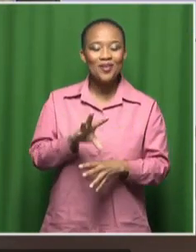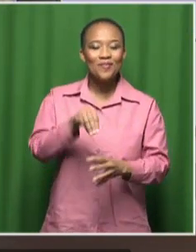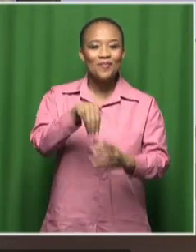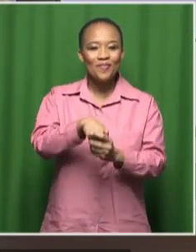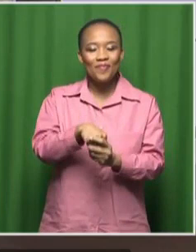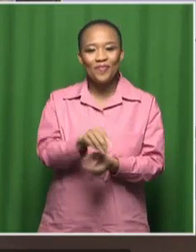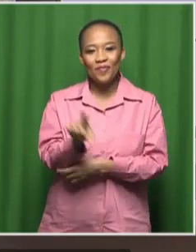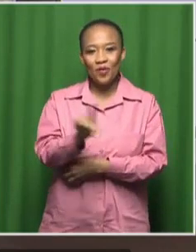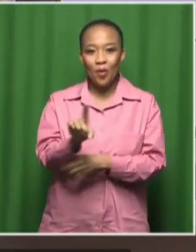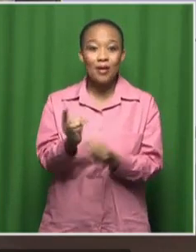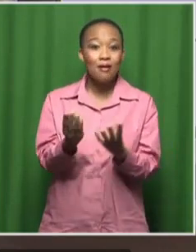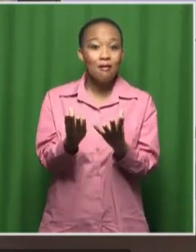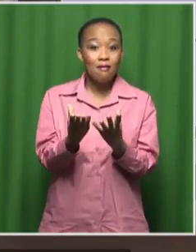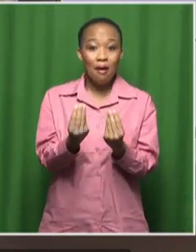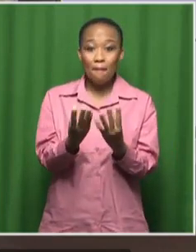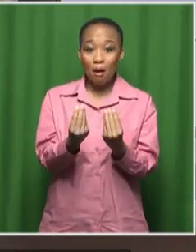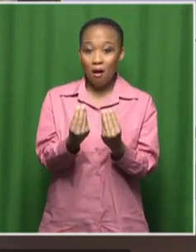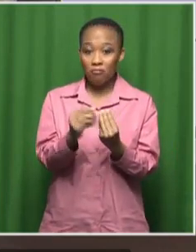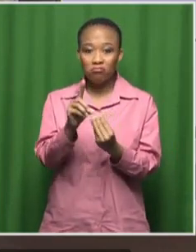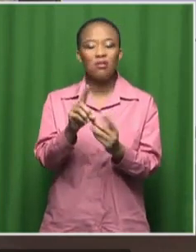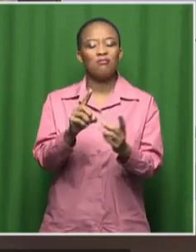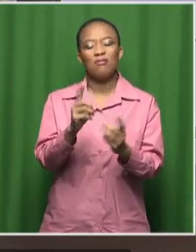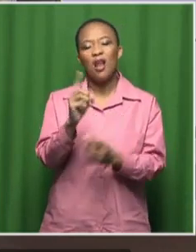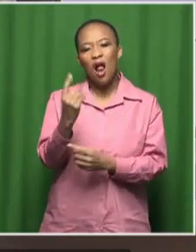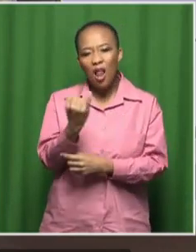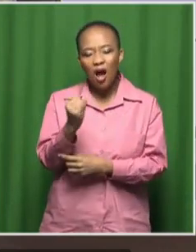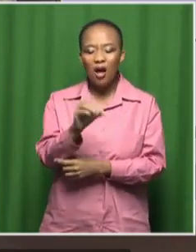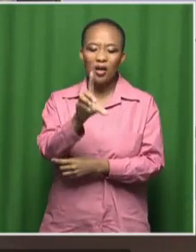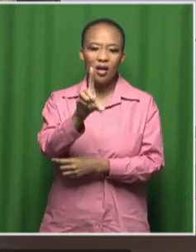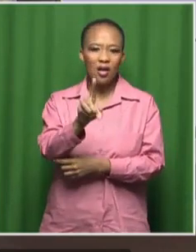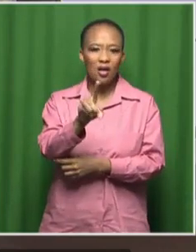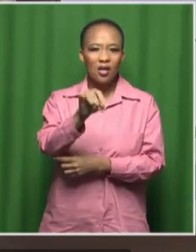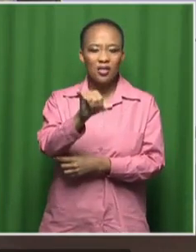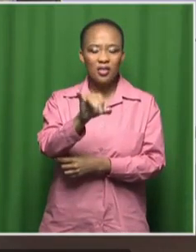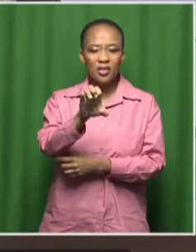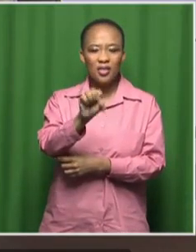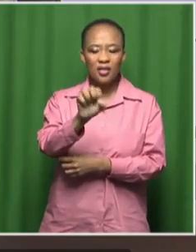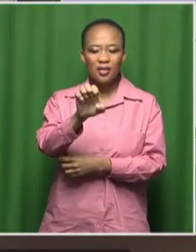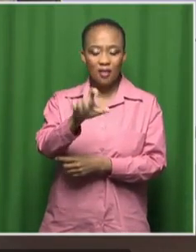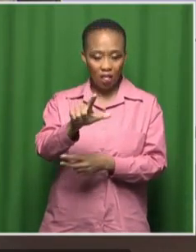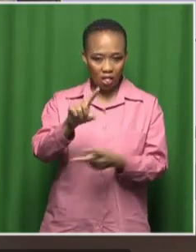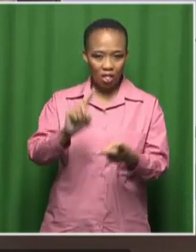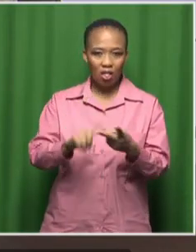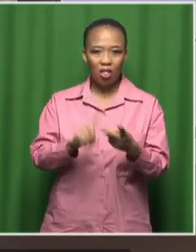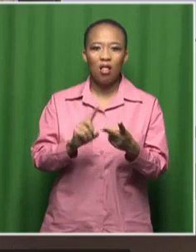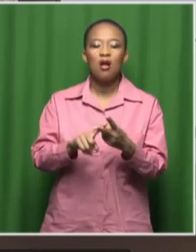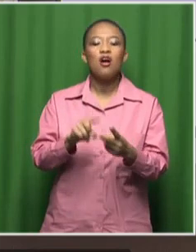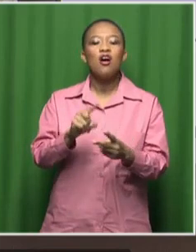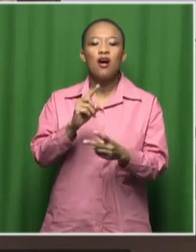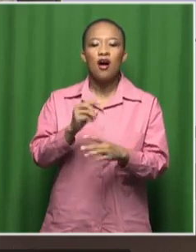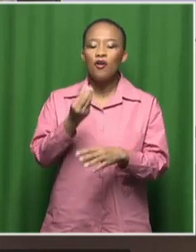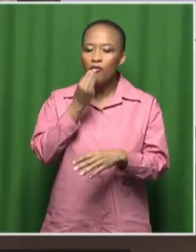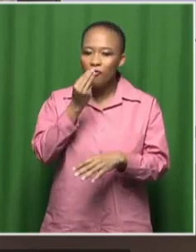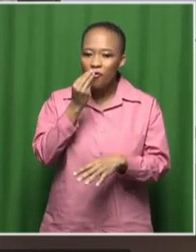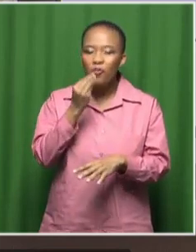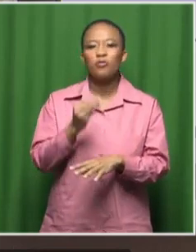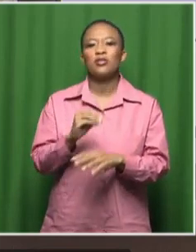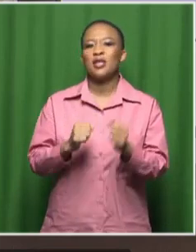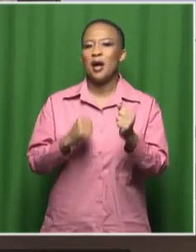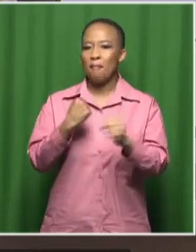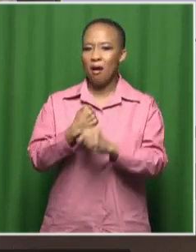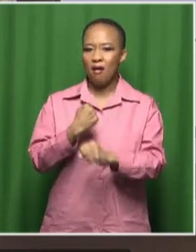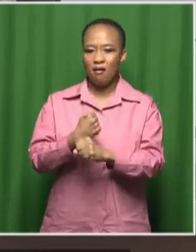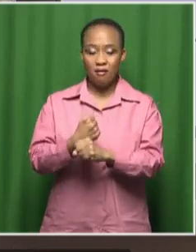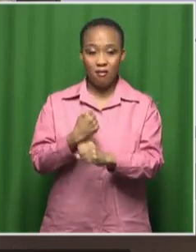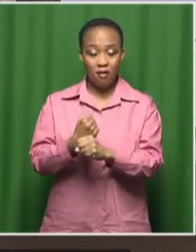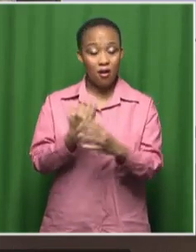number of interventions, such as diesel tax relief for farmers and food manufacturers. And to address high unemployment, government introduced the